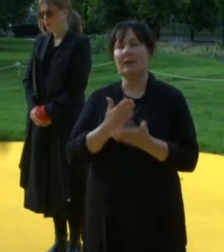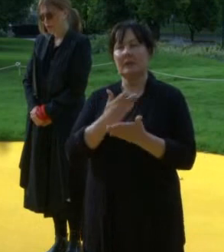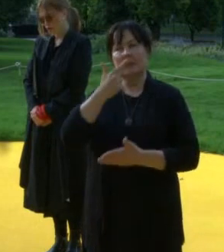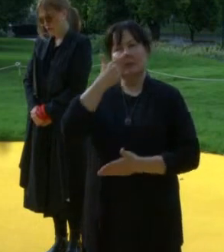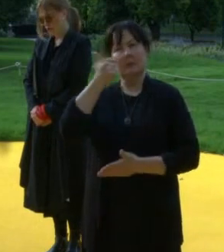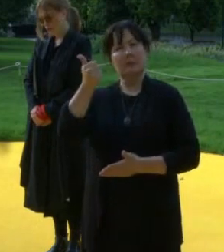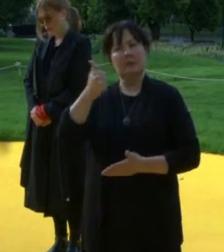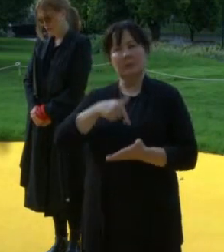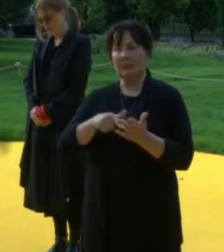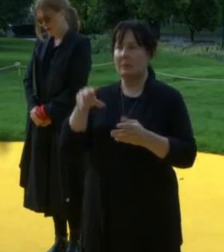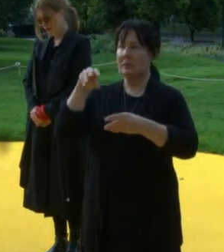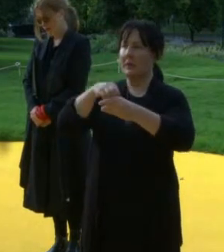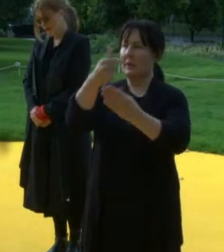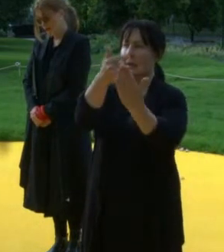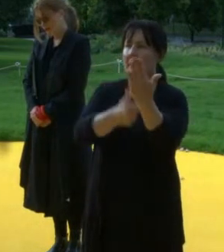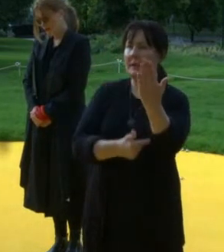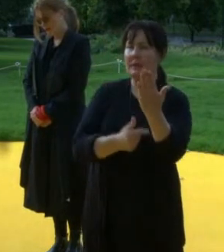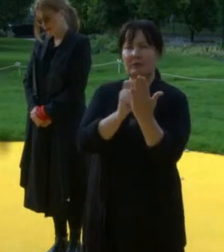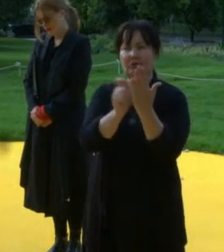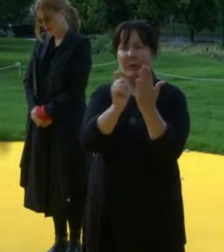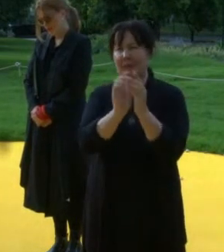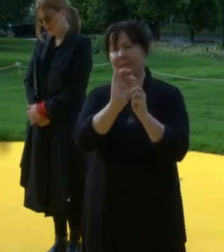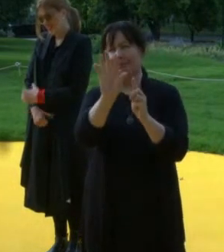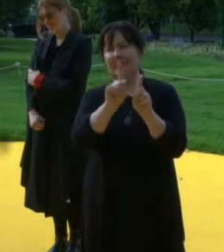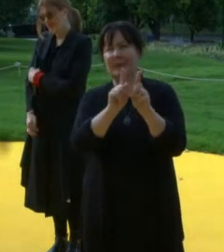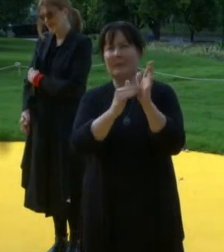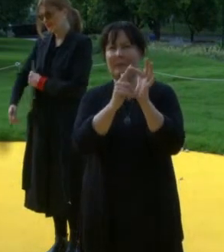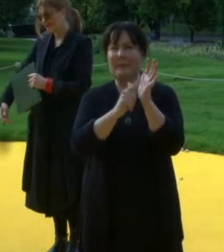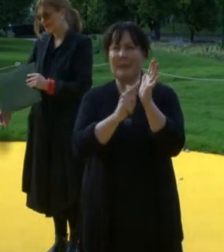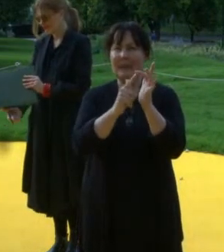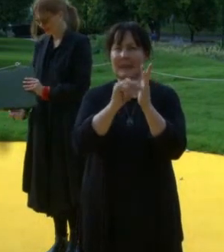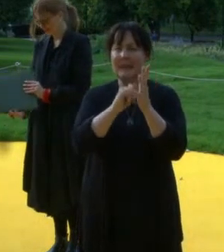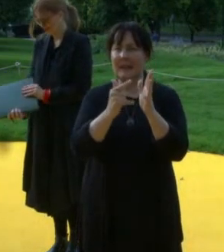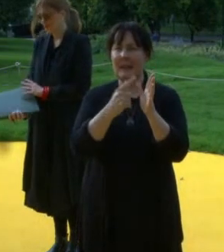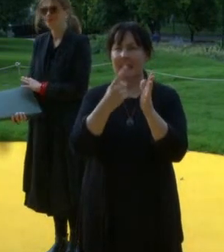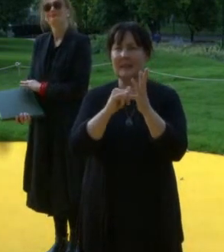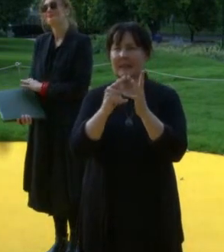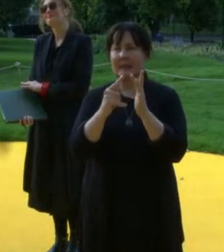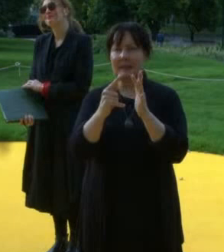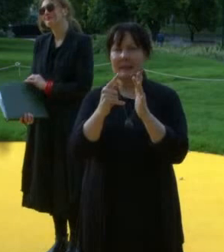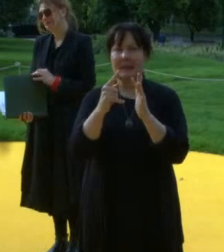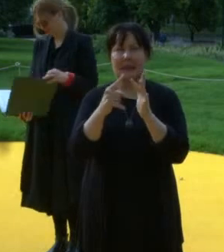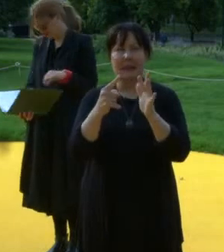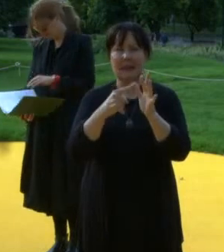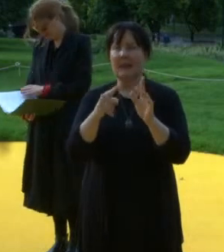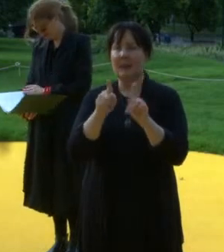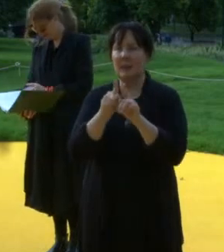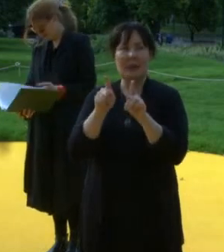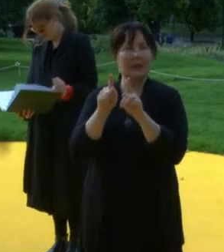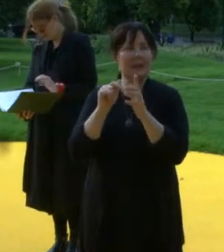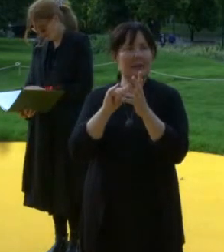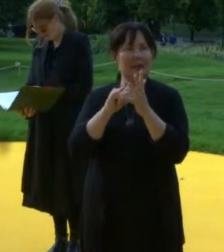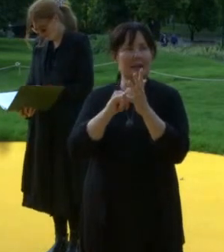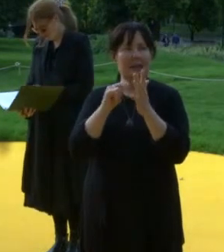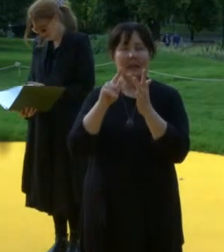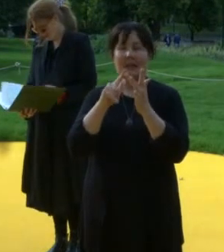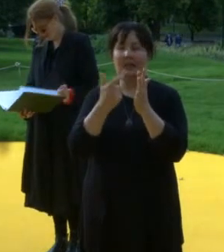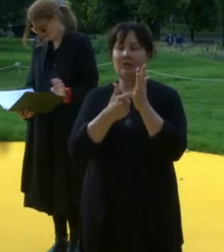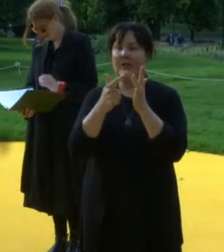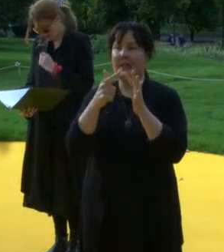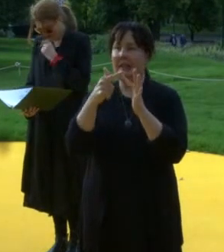with writers like Melissa and Steve. So, you know, often I'm just glad that someone remembers my name when I'm ordering a coffee. So this kind of recognition